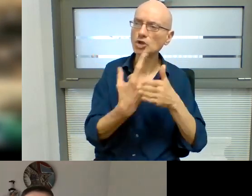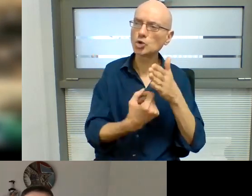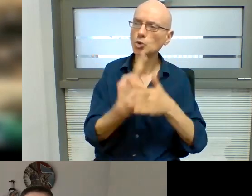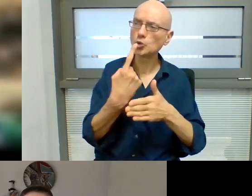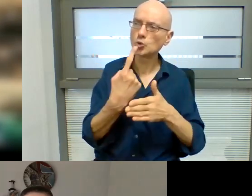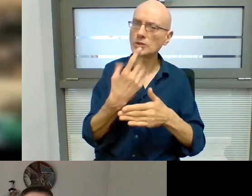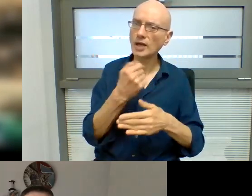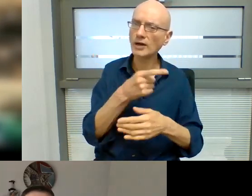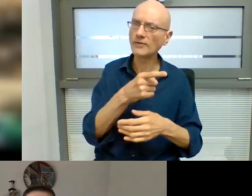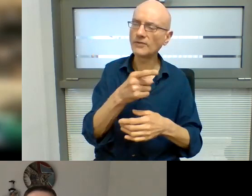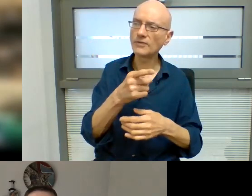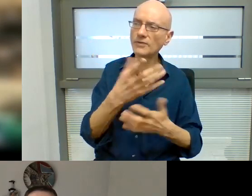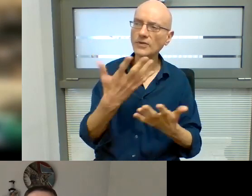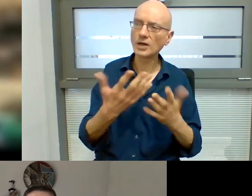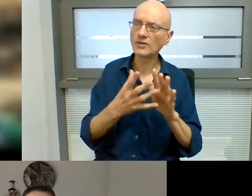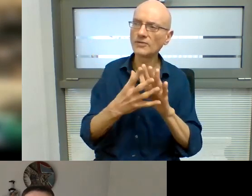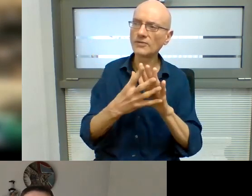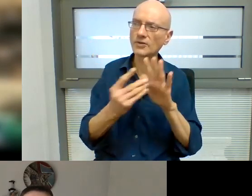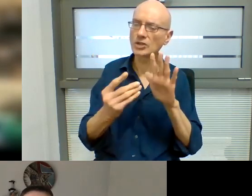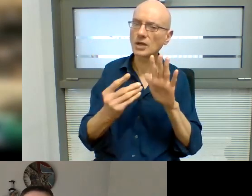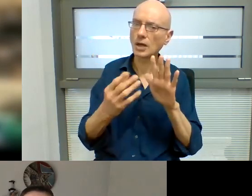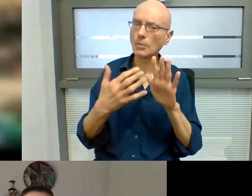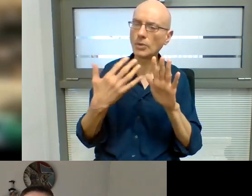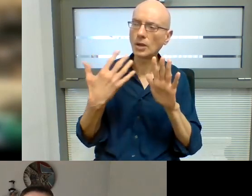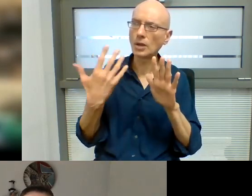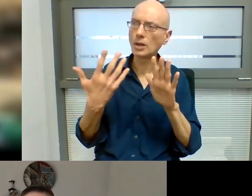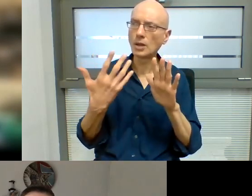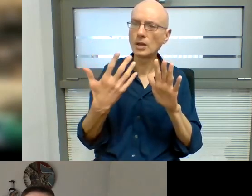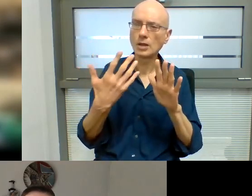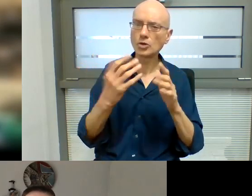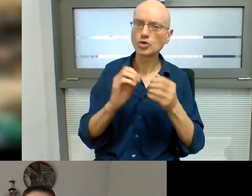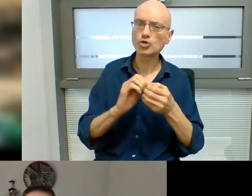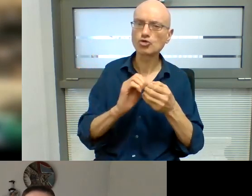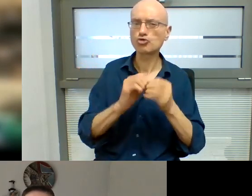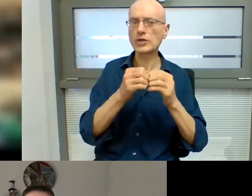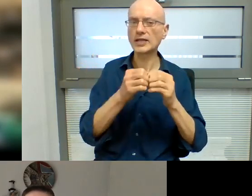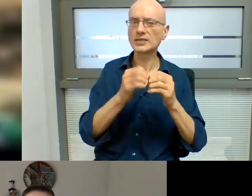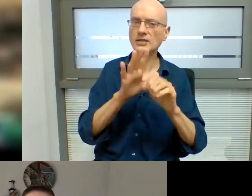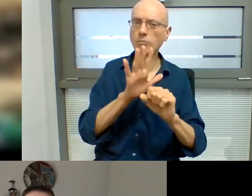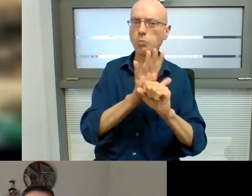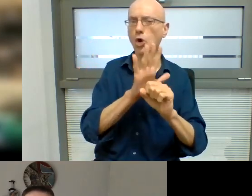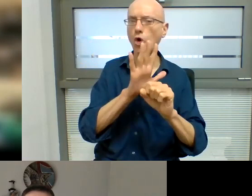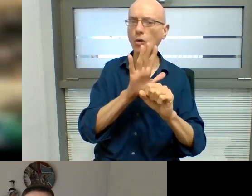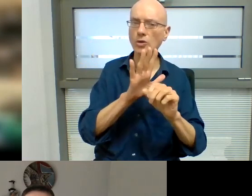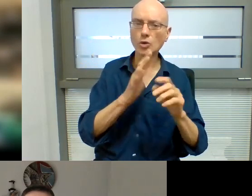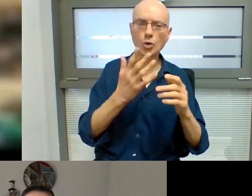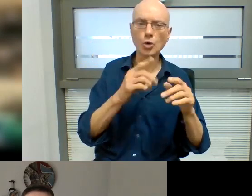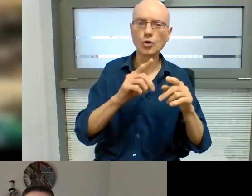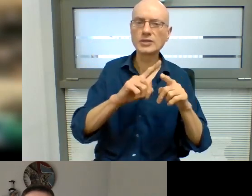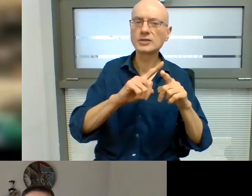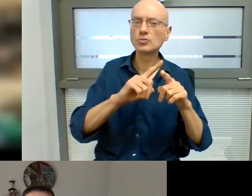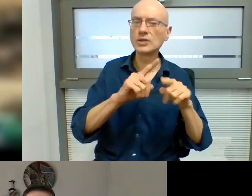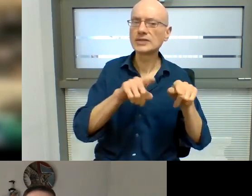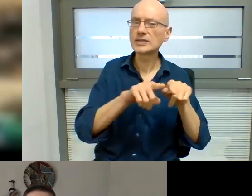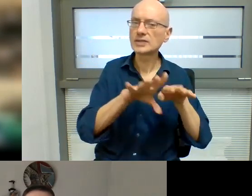in terms of maybe creative blocks or maybe approaches? I just wonder whether there's anything that you could share with us